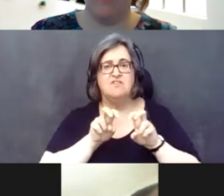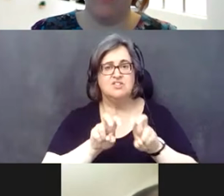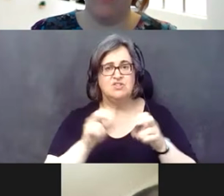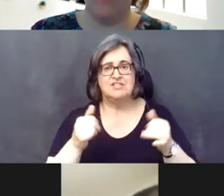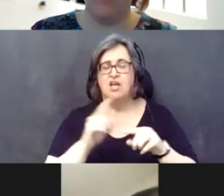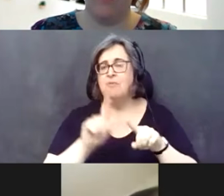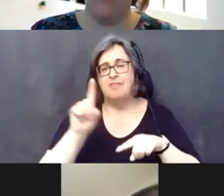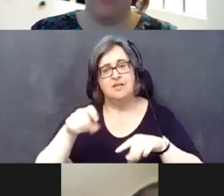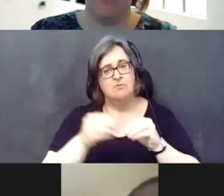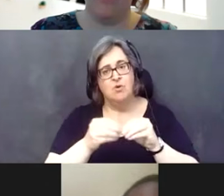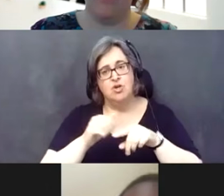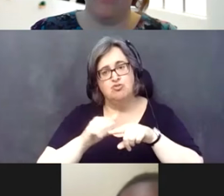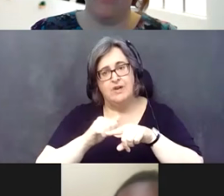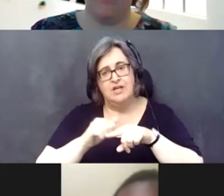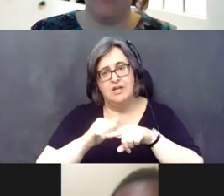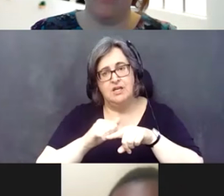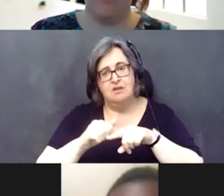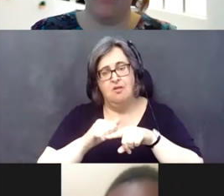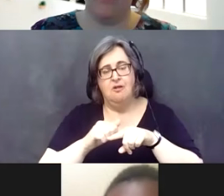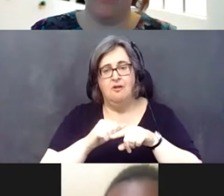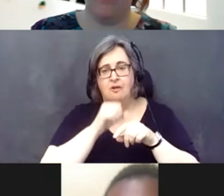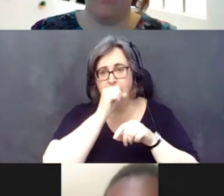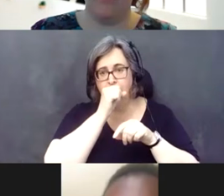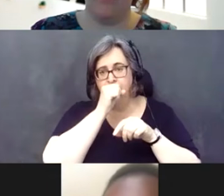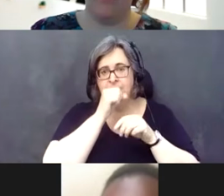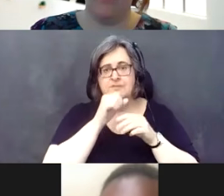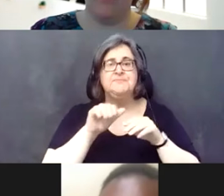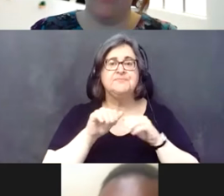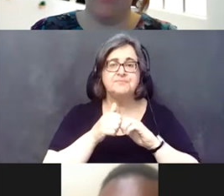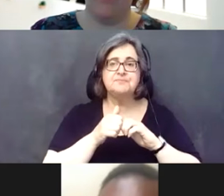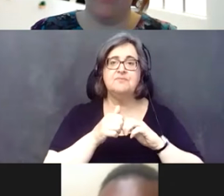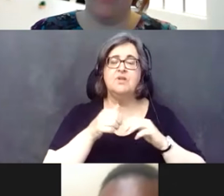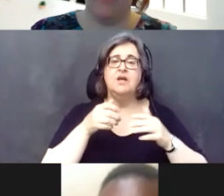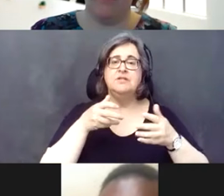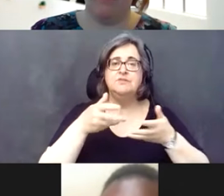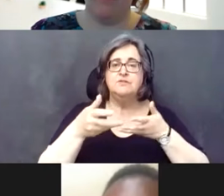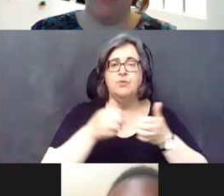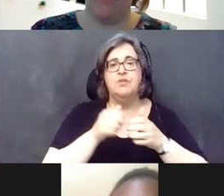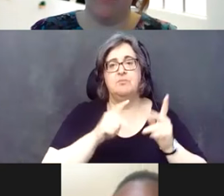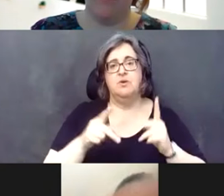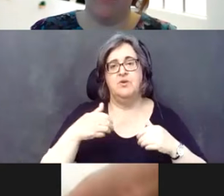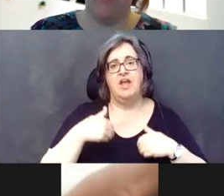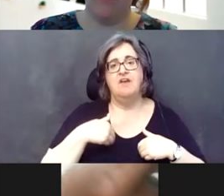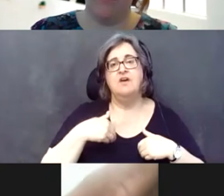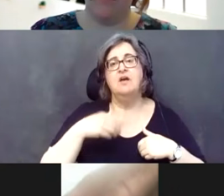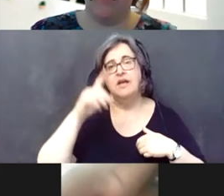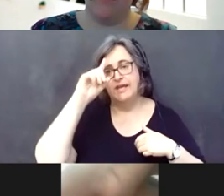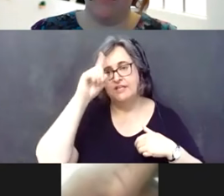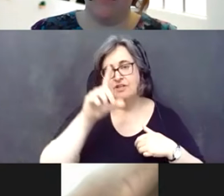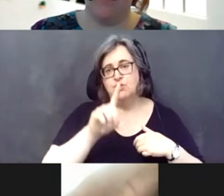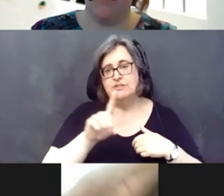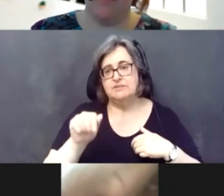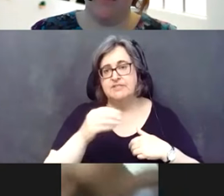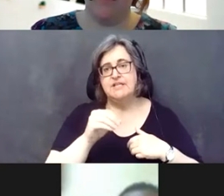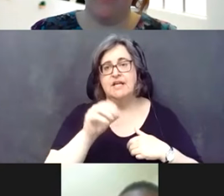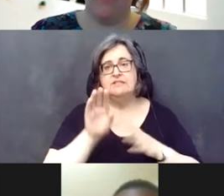to deal with the people with developmental disabilities and intellectual disabilities. And I